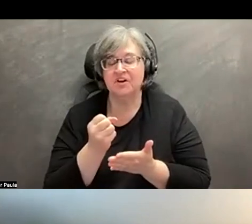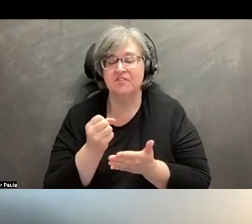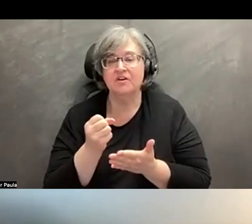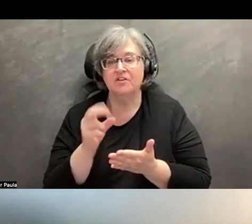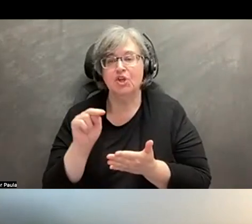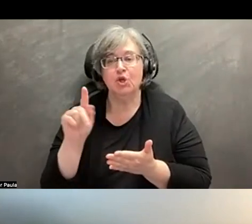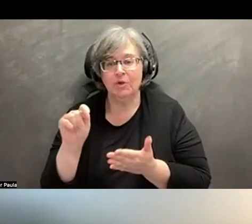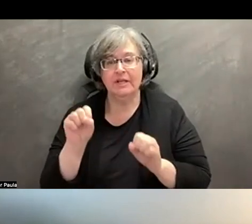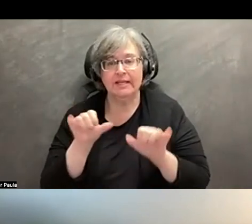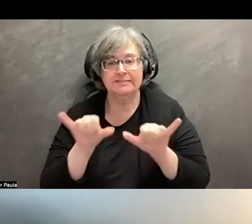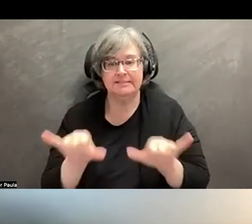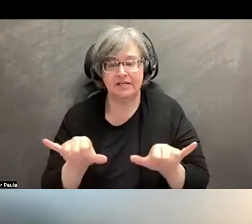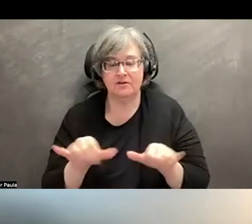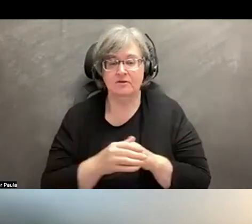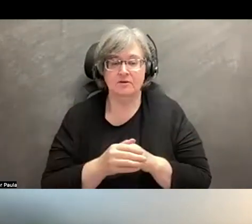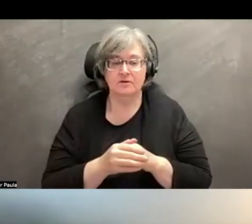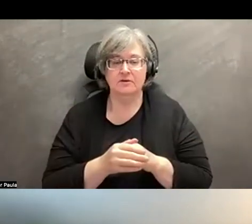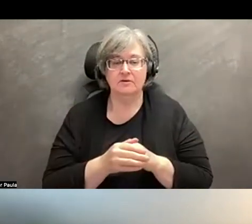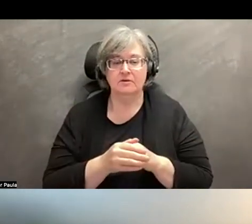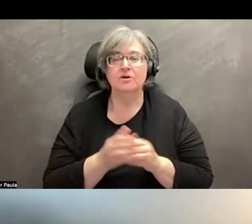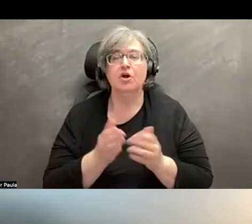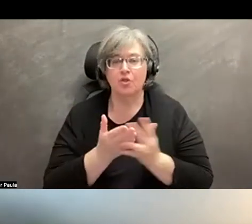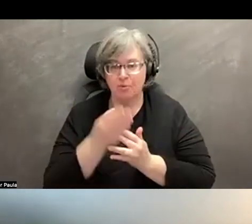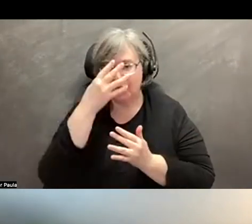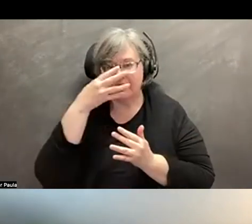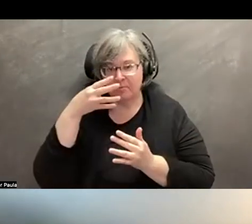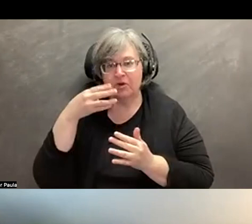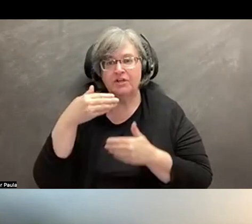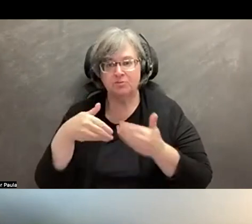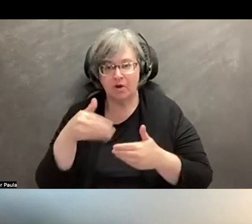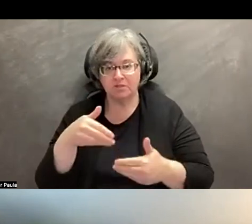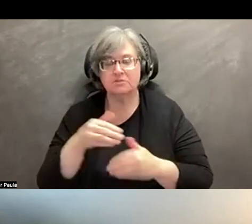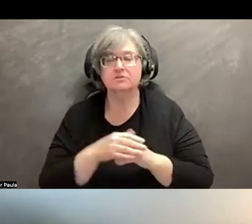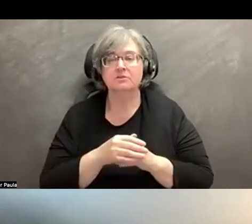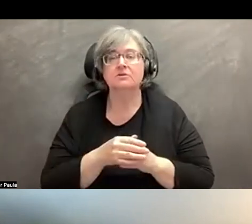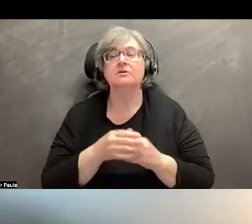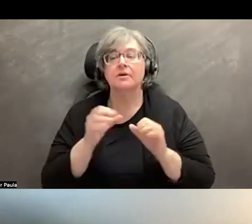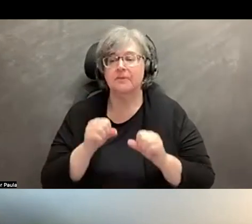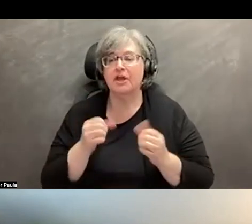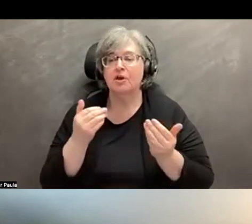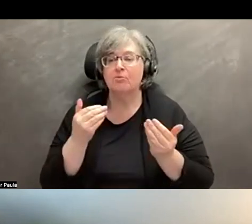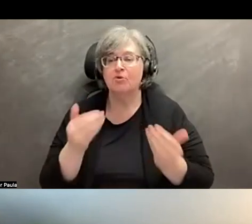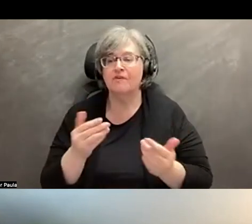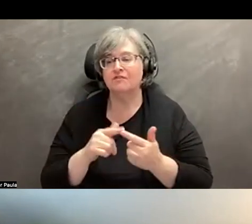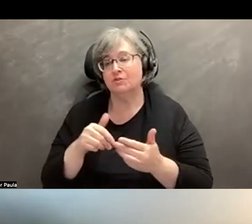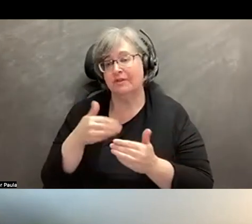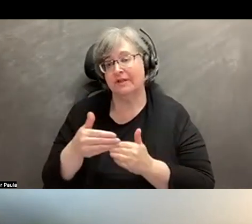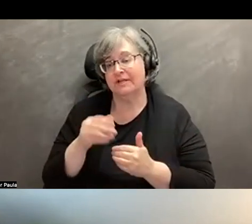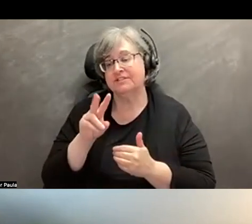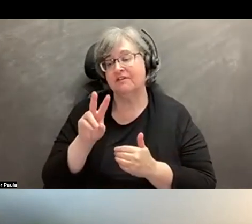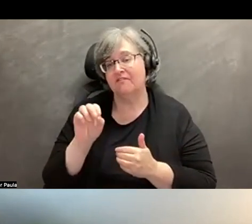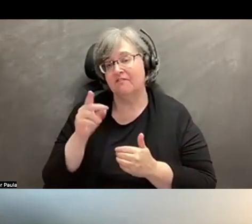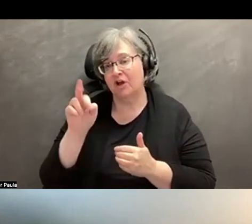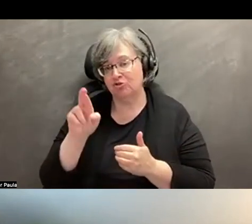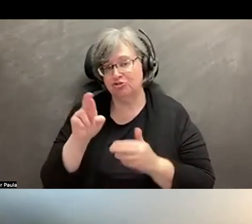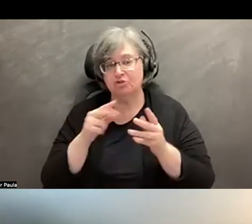for usually through an immigration process, when they can then move on to another voucher program if they